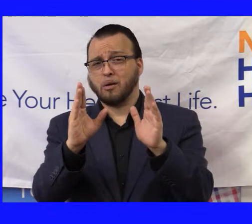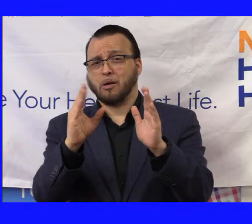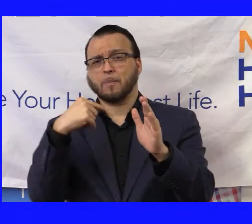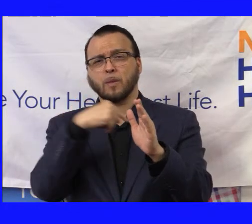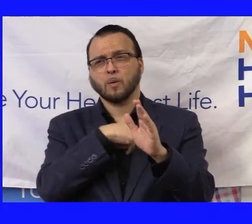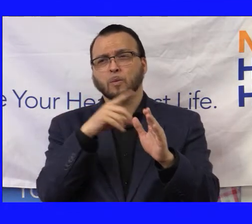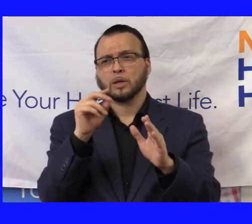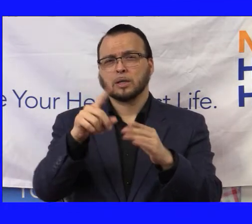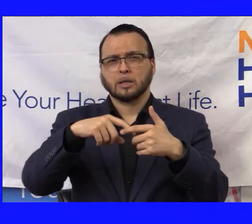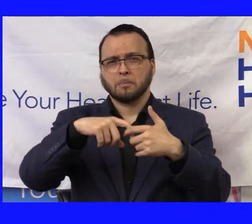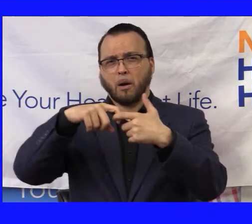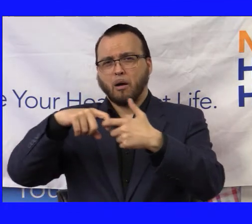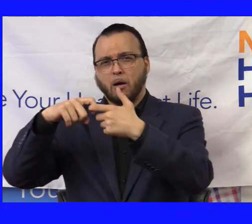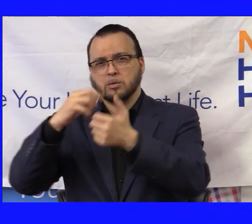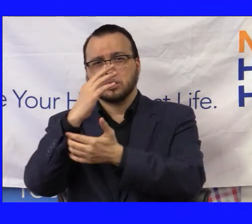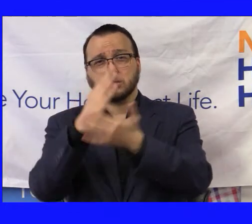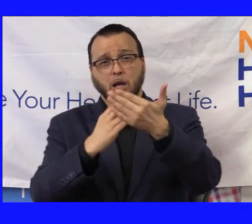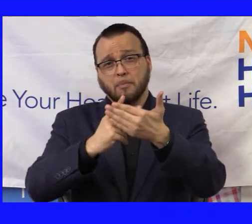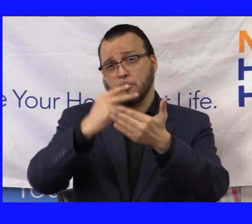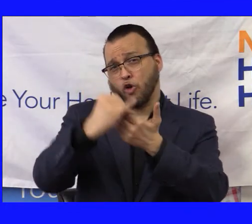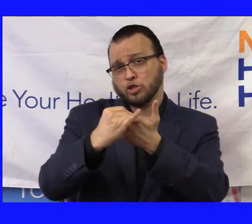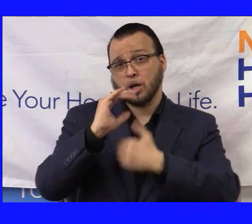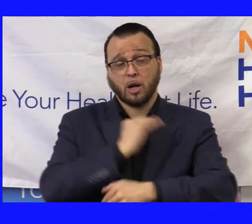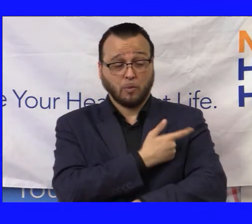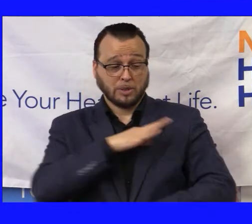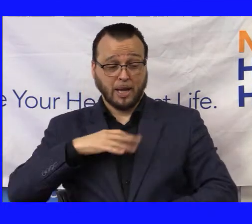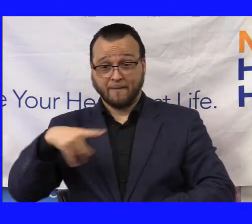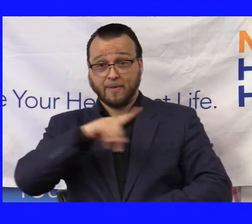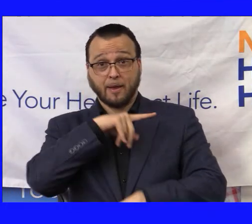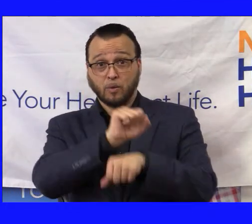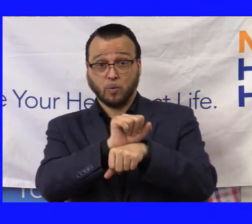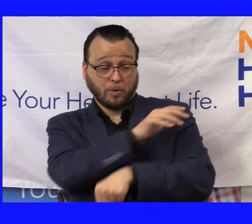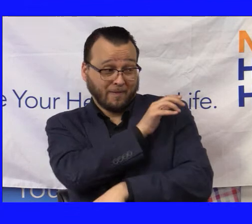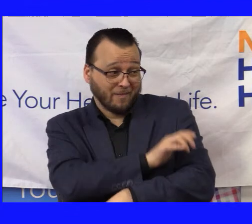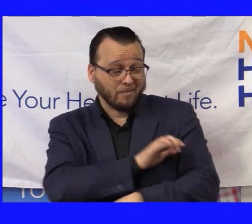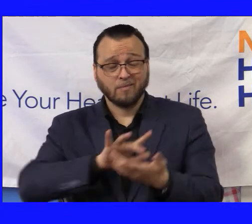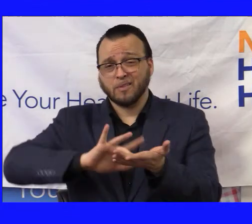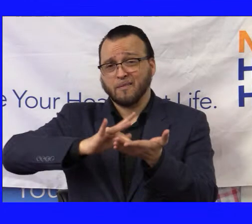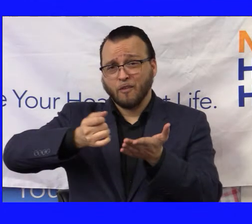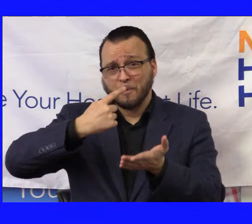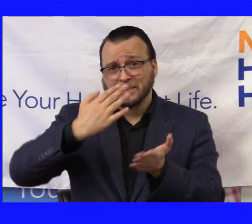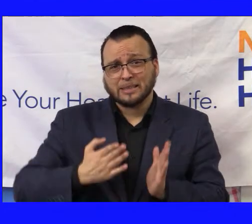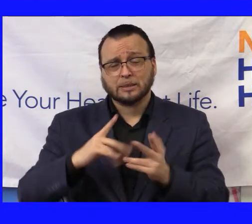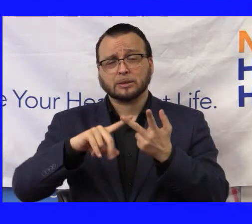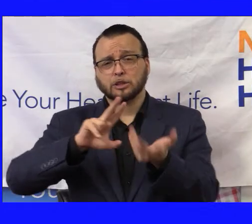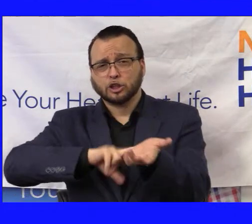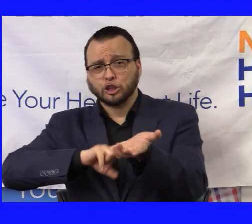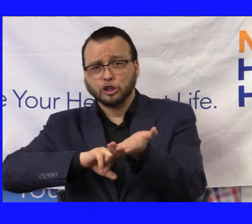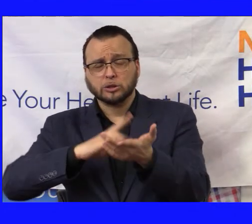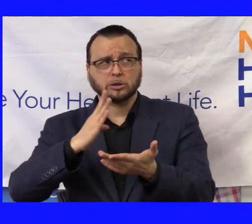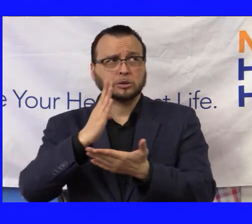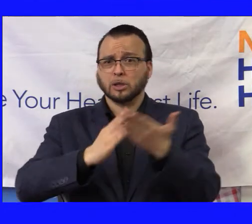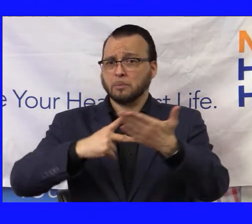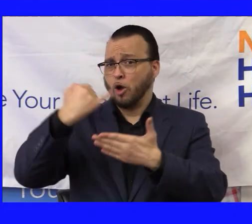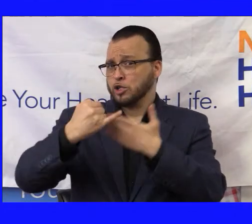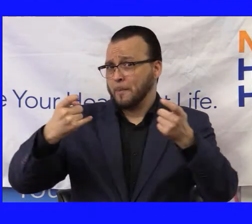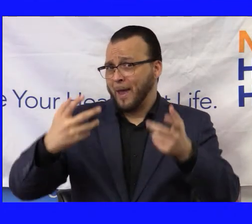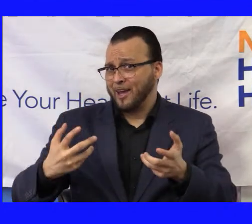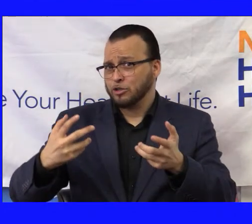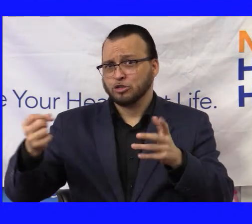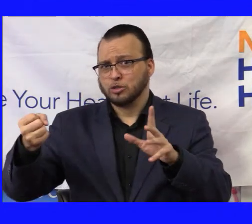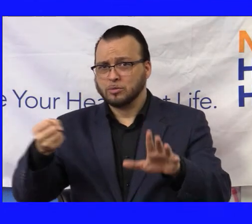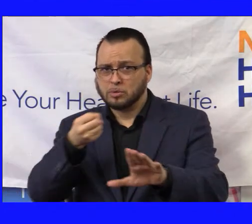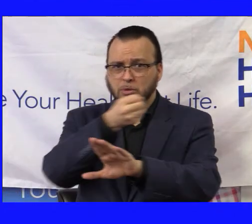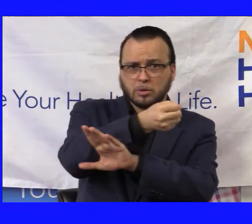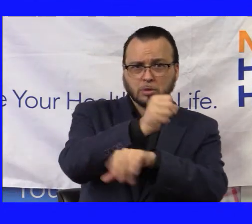pause a couple of projects, and our staff, who were clinicians, pharmacists and nurses and some project managers, were actually